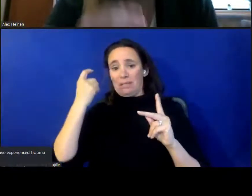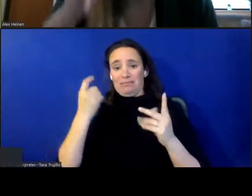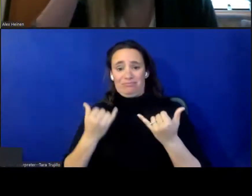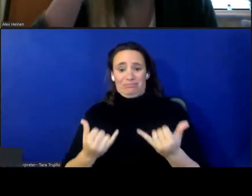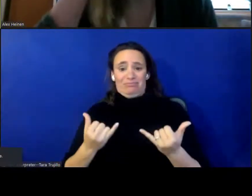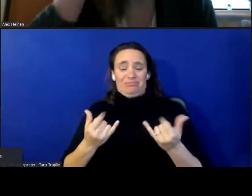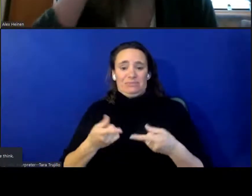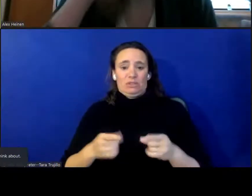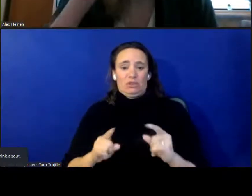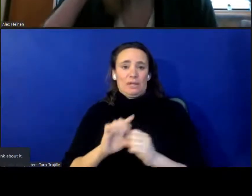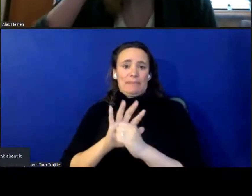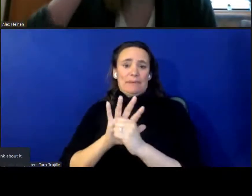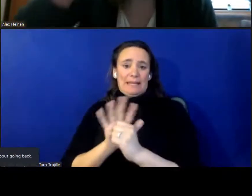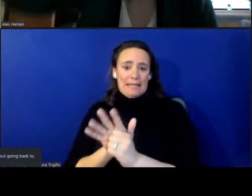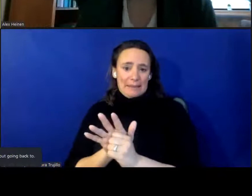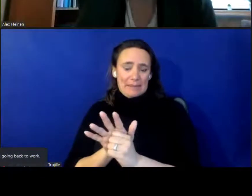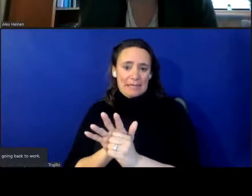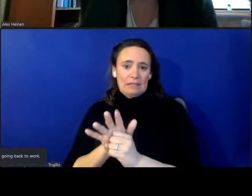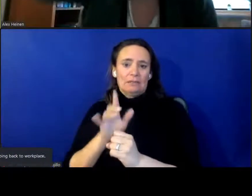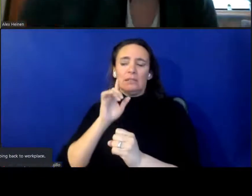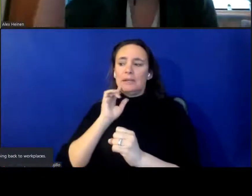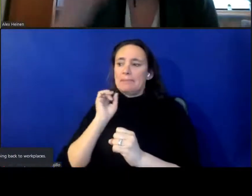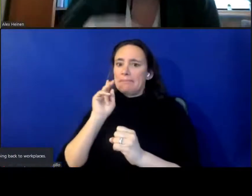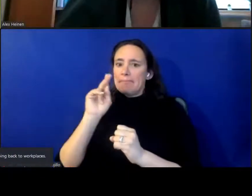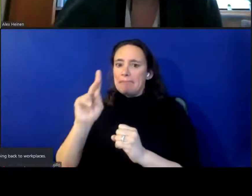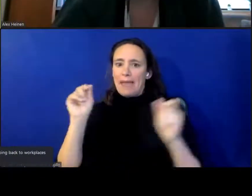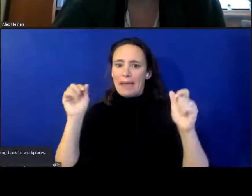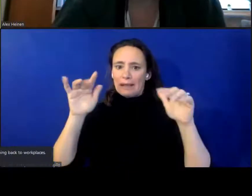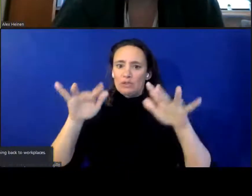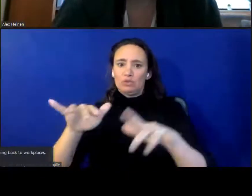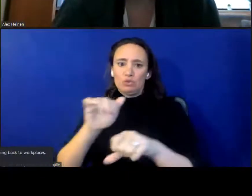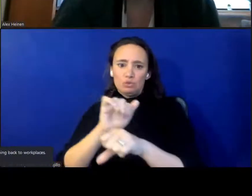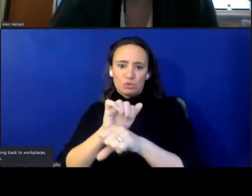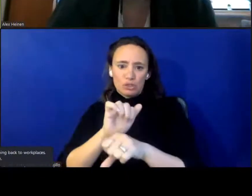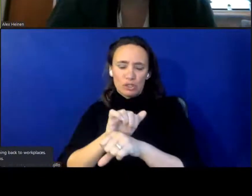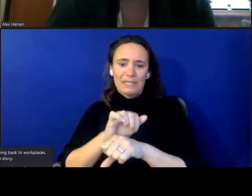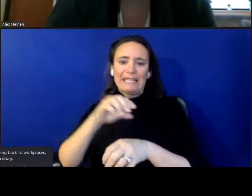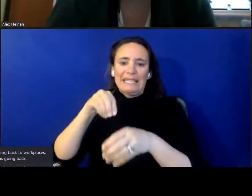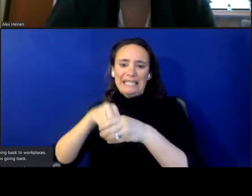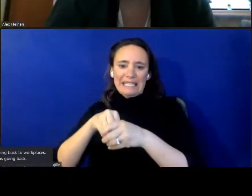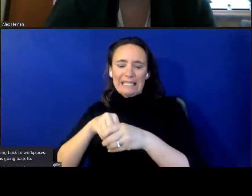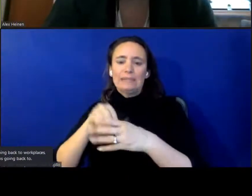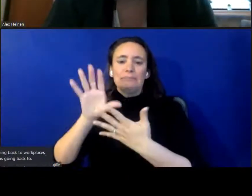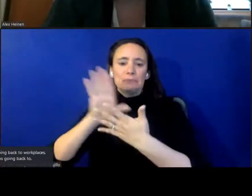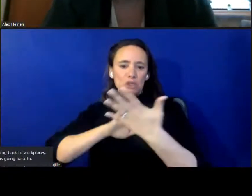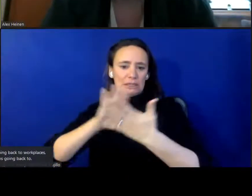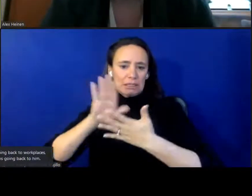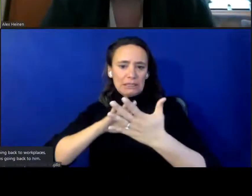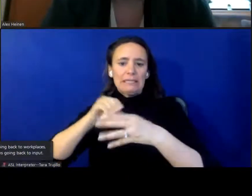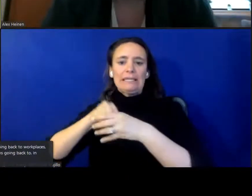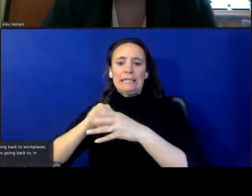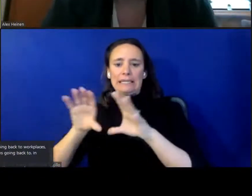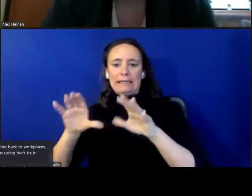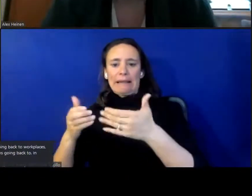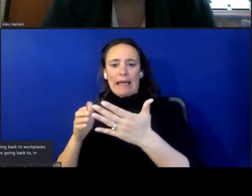So as we think about going back to workplaces, going back to classrooms, going back to in-person settings,